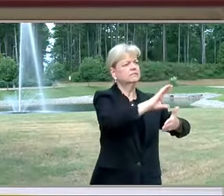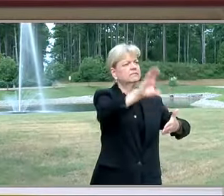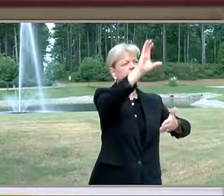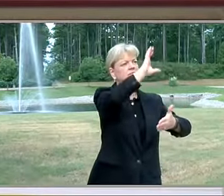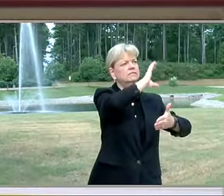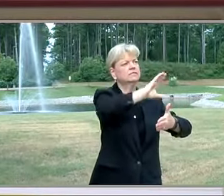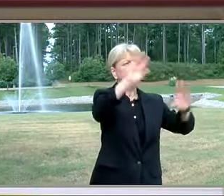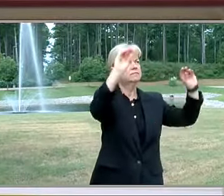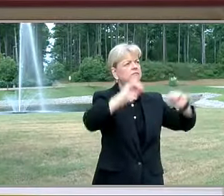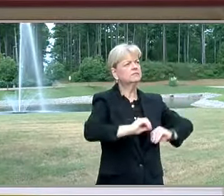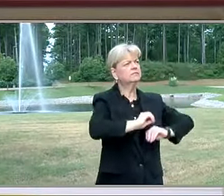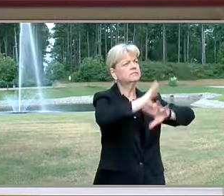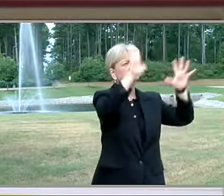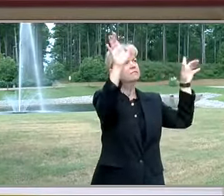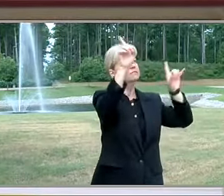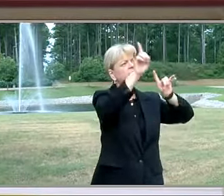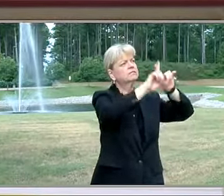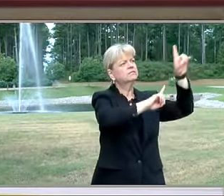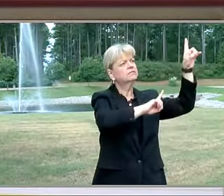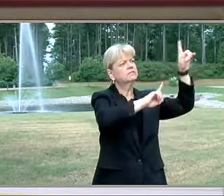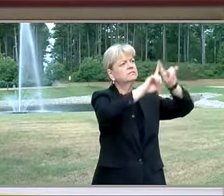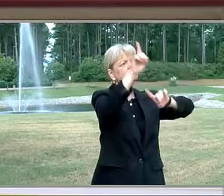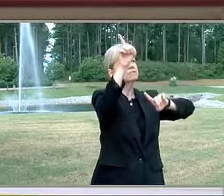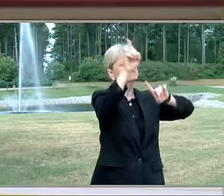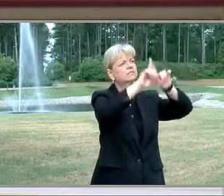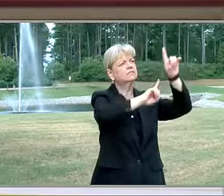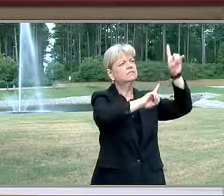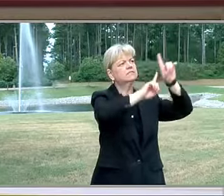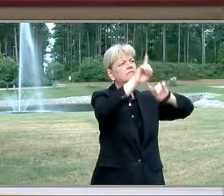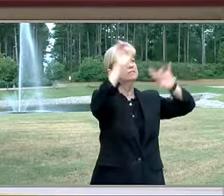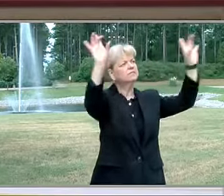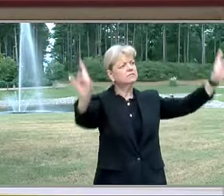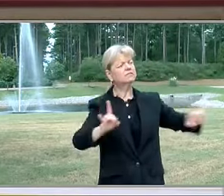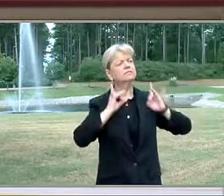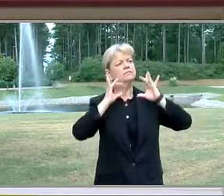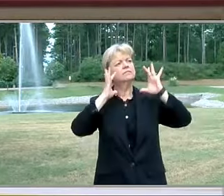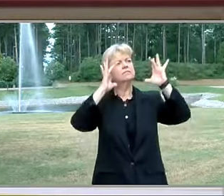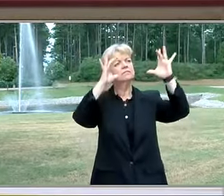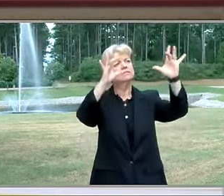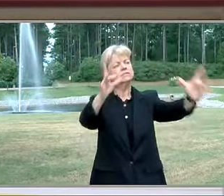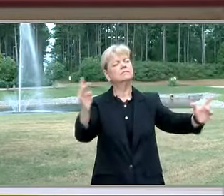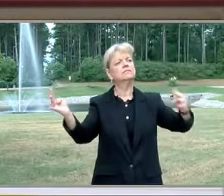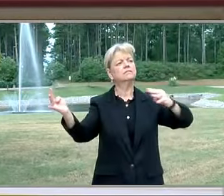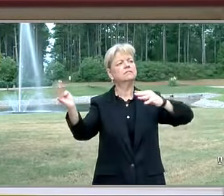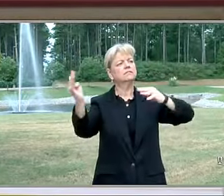stripes and bright stars through the